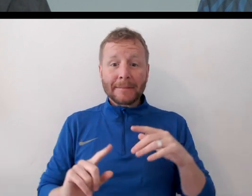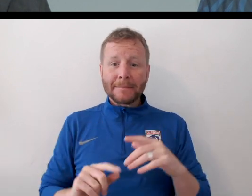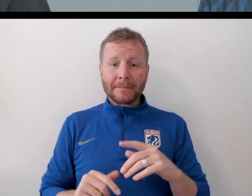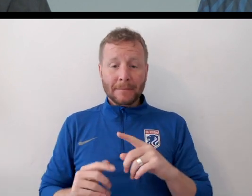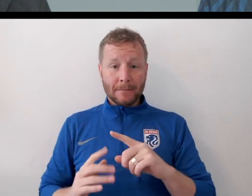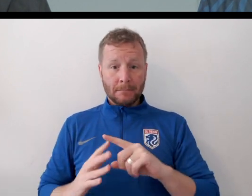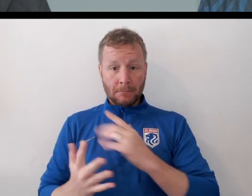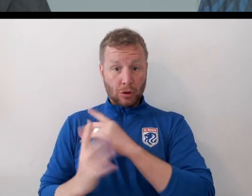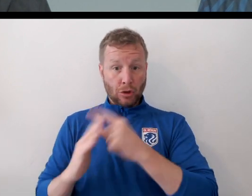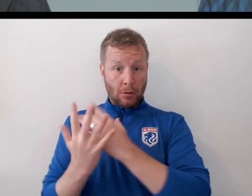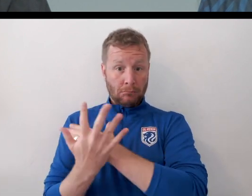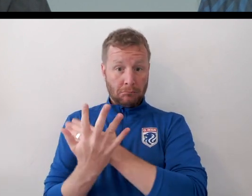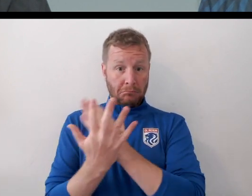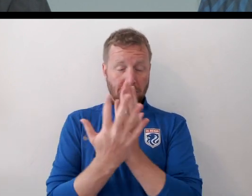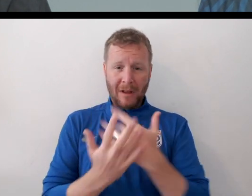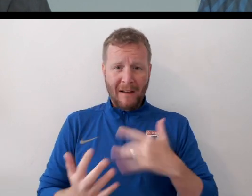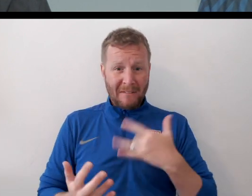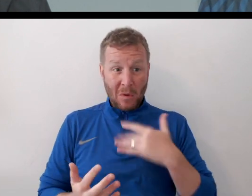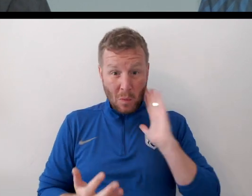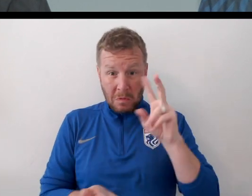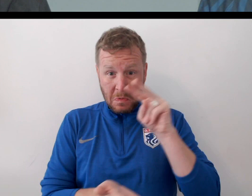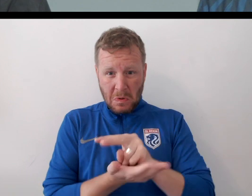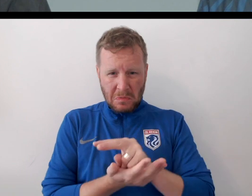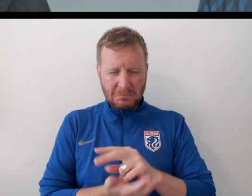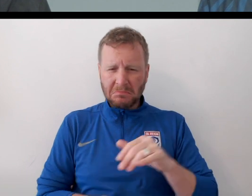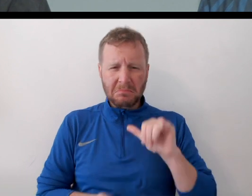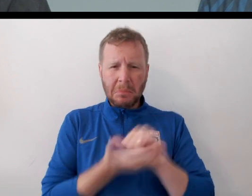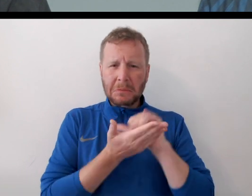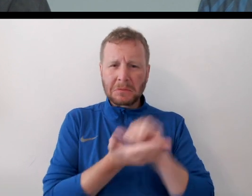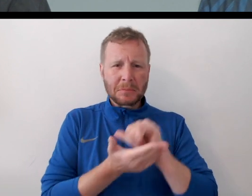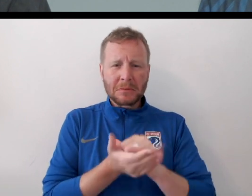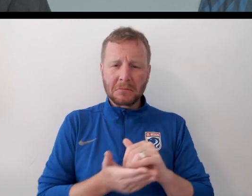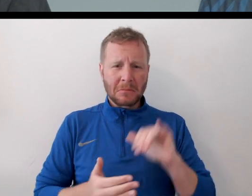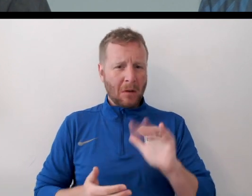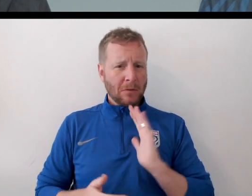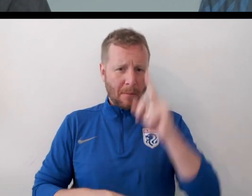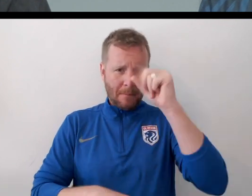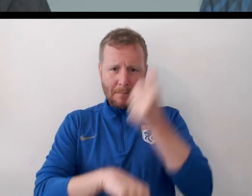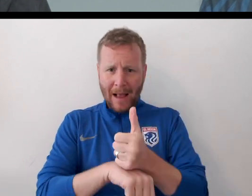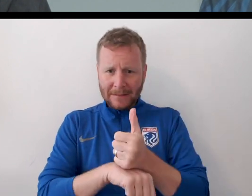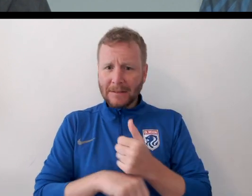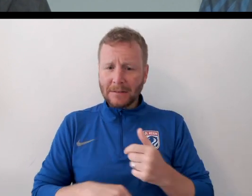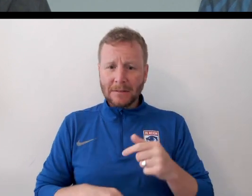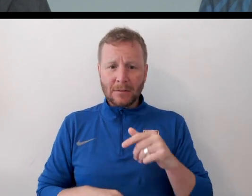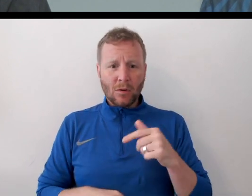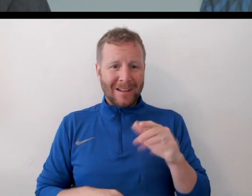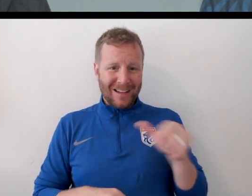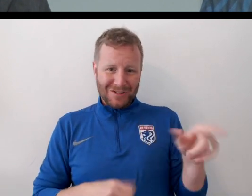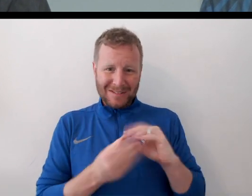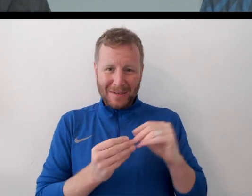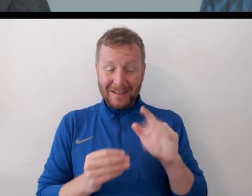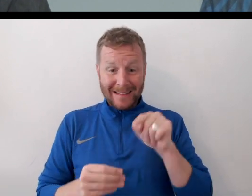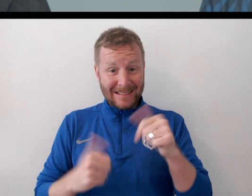the first minute, I didn't feel like we were losing that game no matter what happened. So I think we had that mentality. Like Soph said, we just talked about how important this